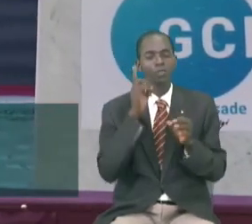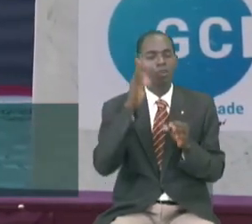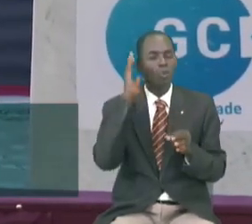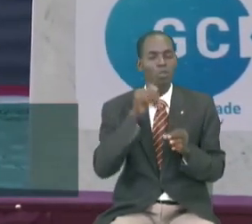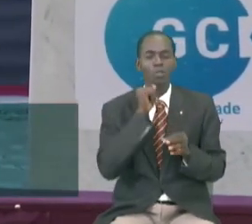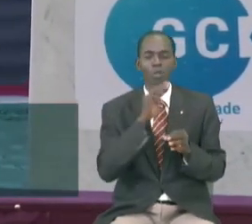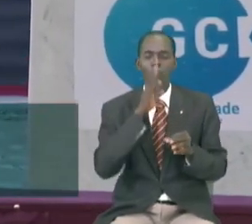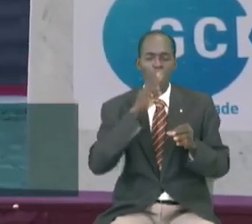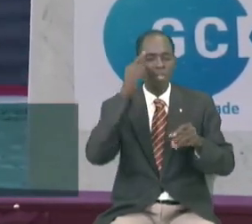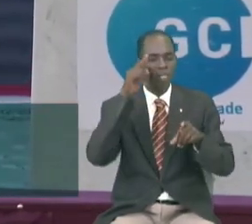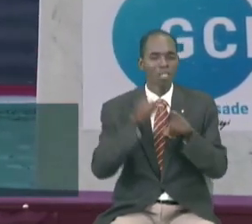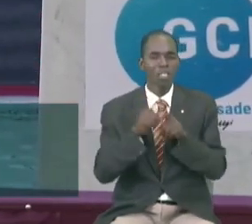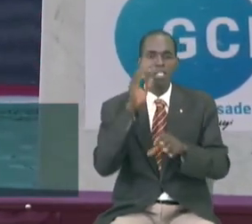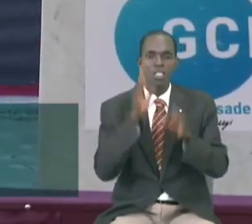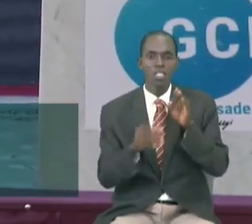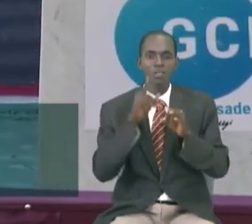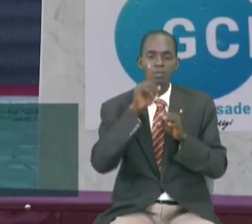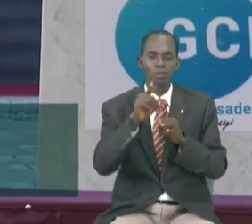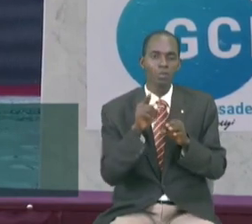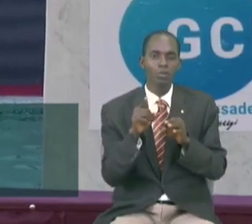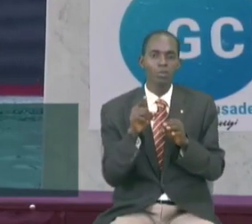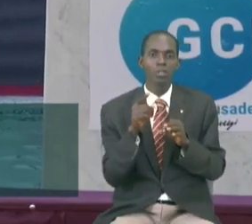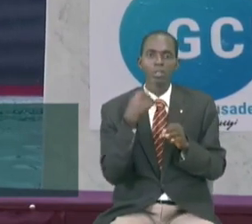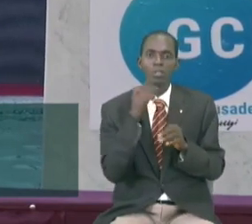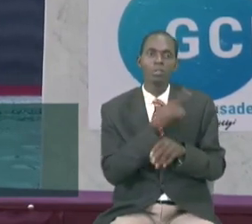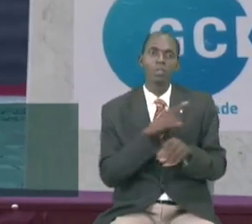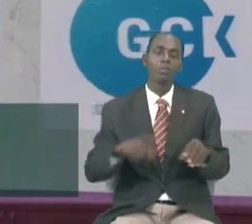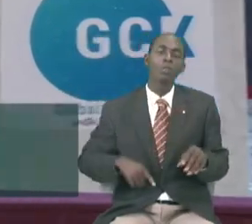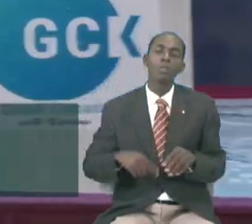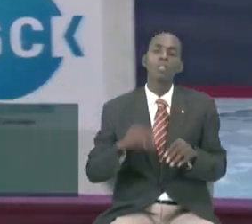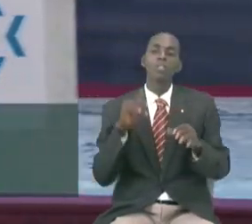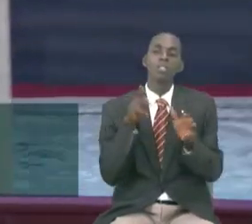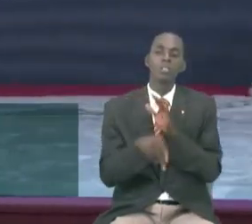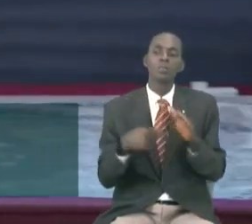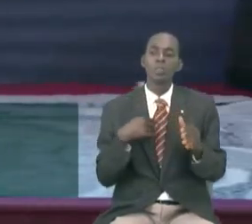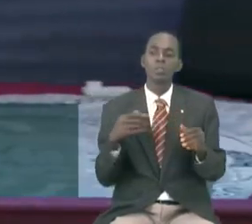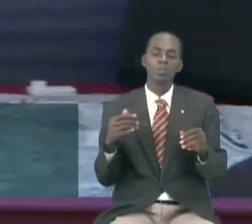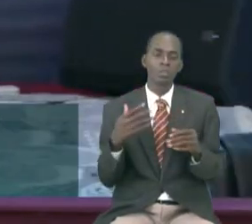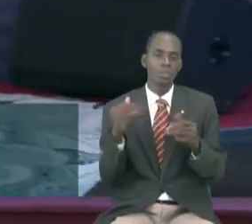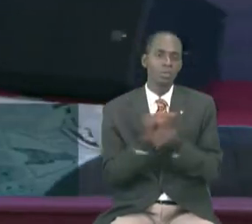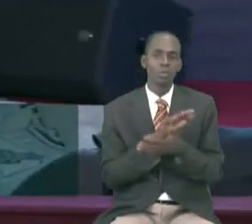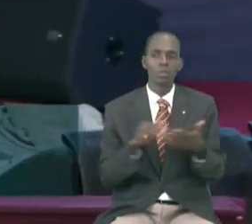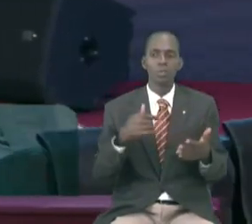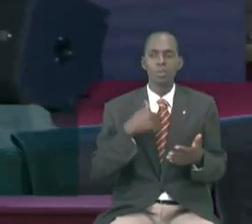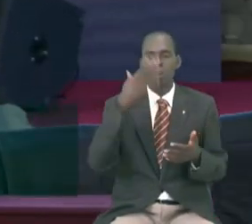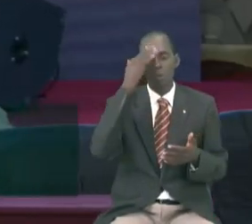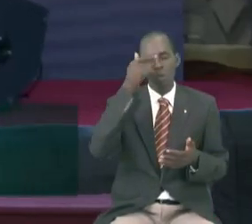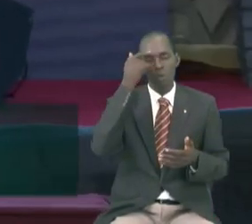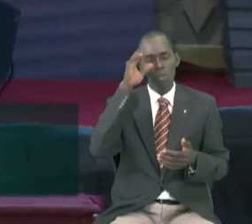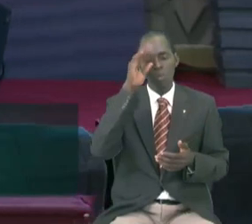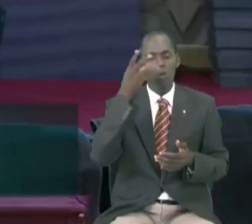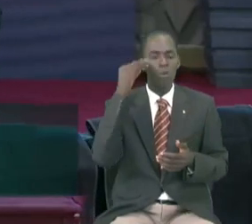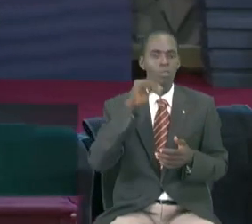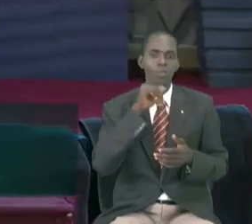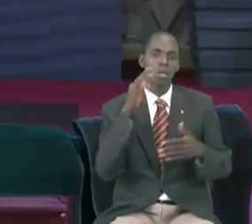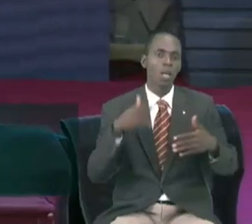he wasn't happy. Because it wasn't sanctified. Go and check out. Anybody who commits suicide,